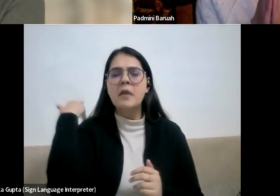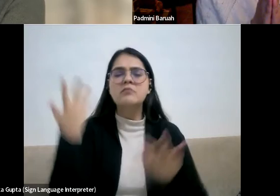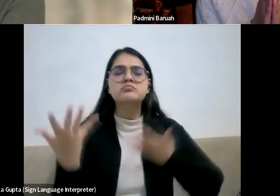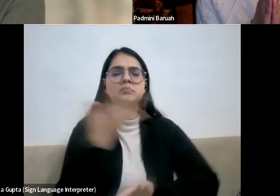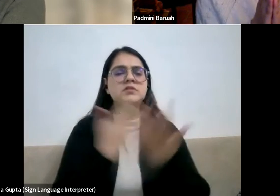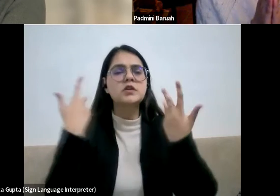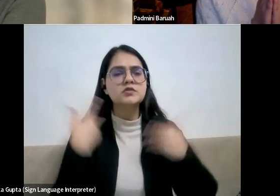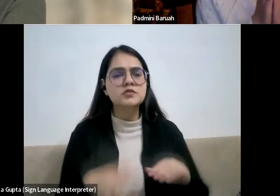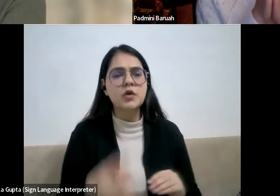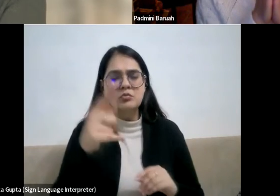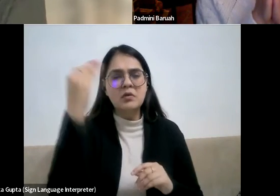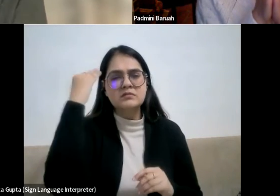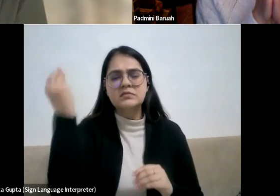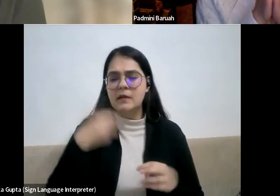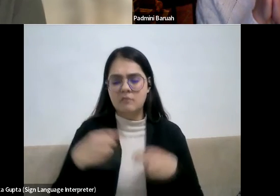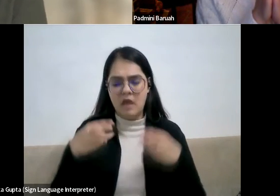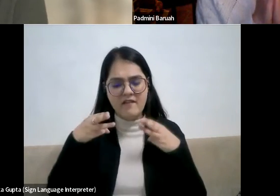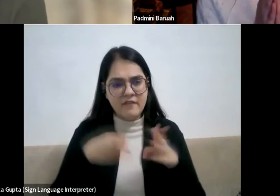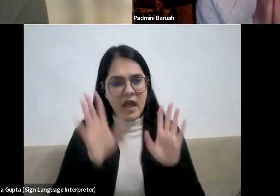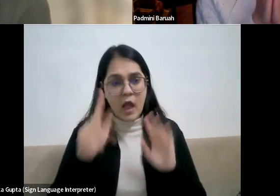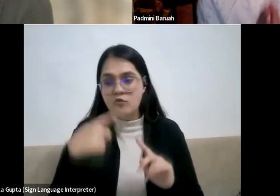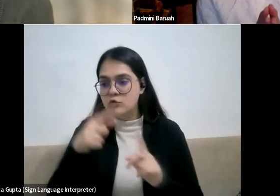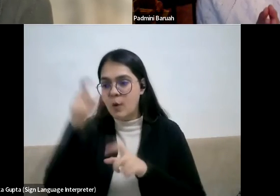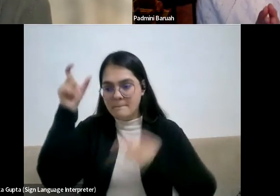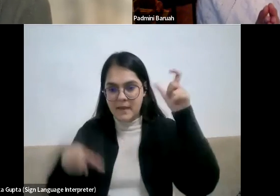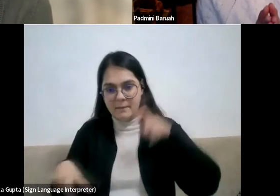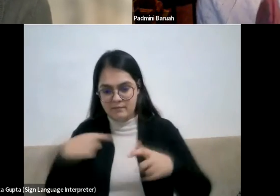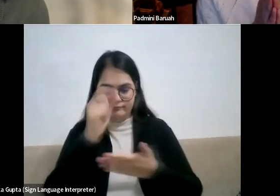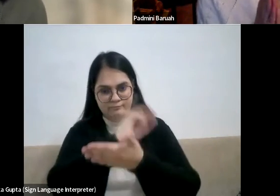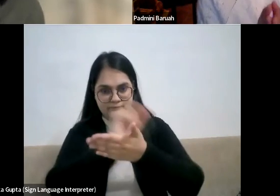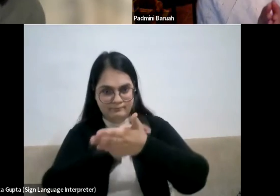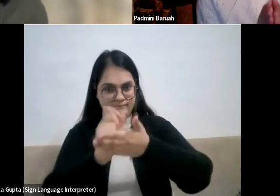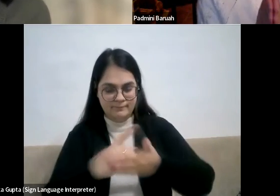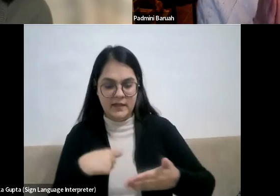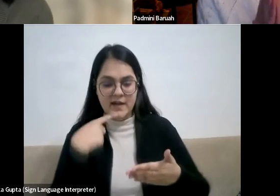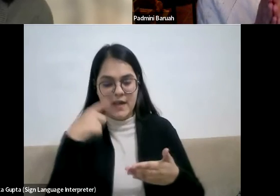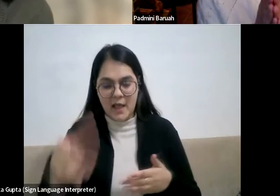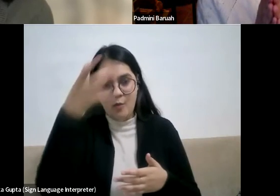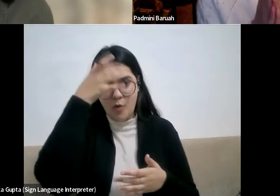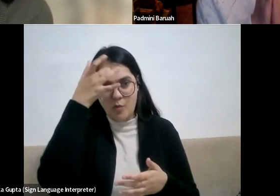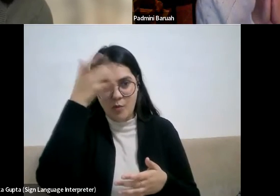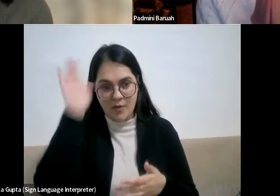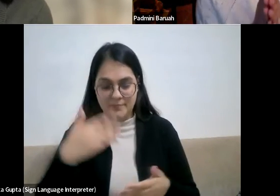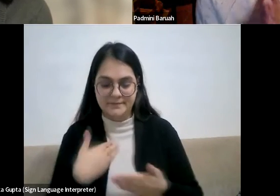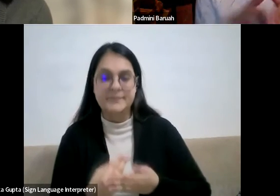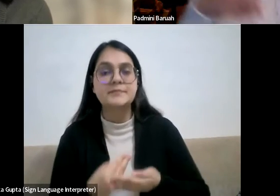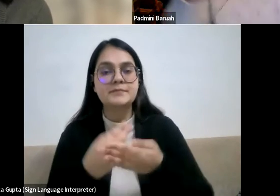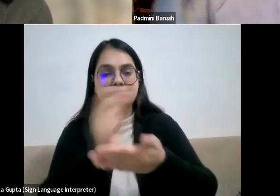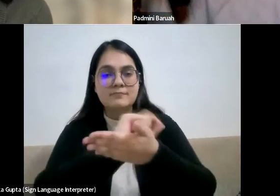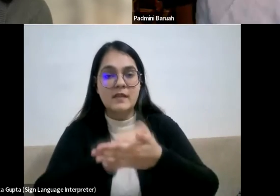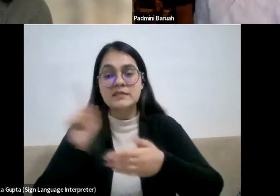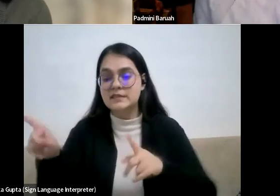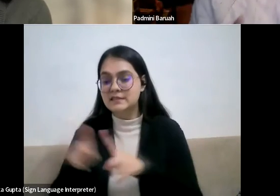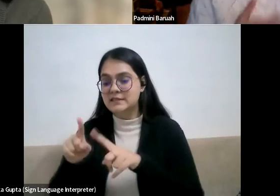certain way that people are talking and writing about this issue where they present litigants as kind